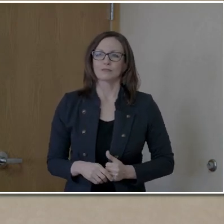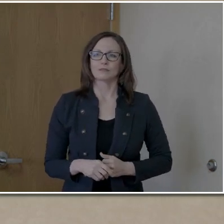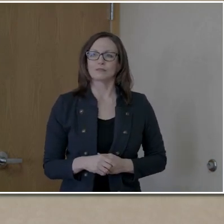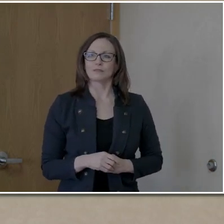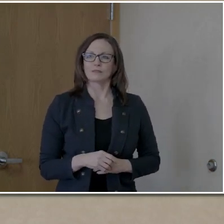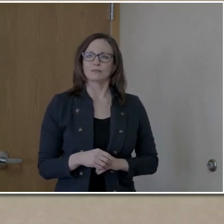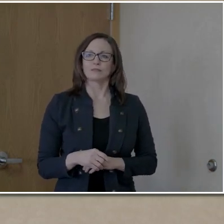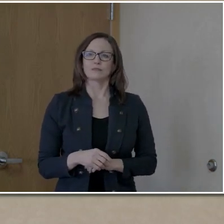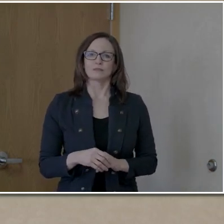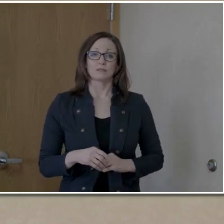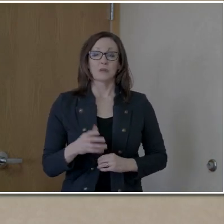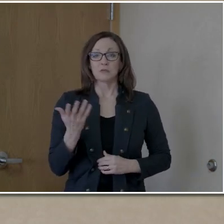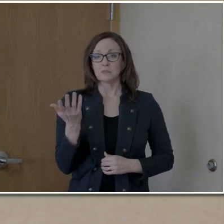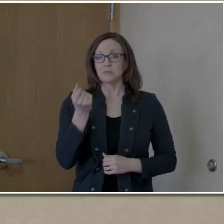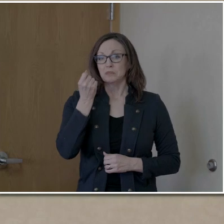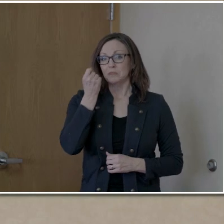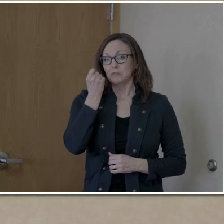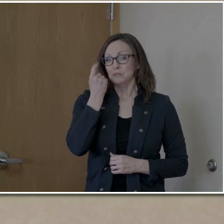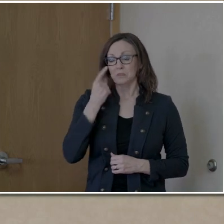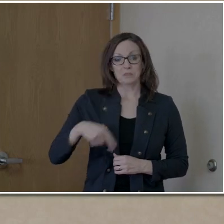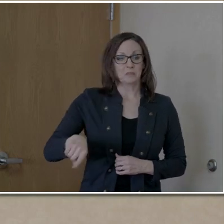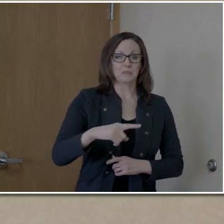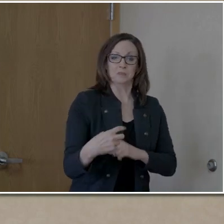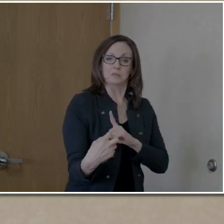We'll go next to Mason Dowling with